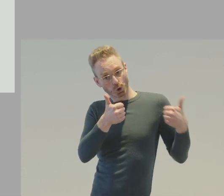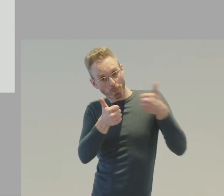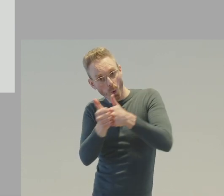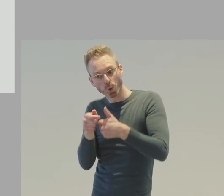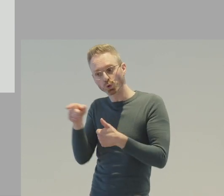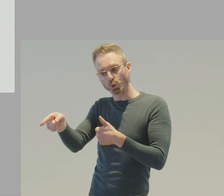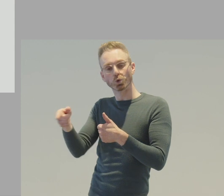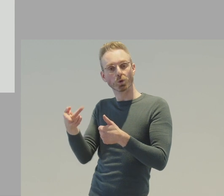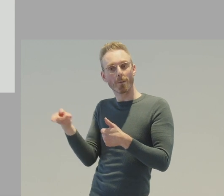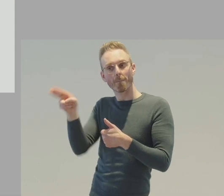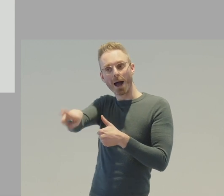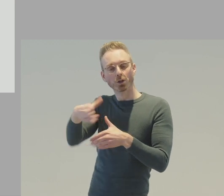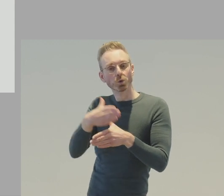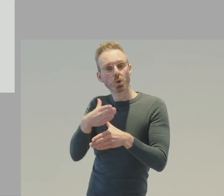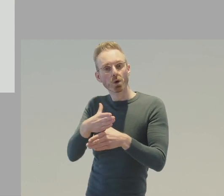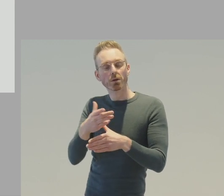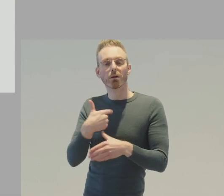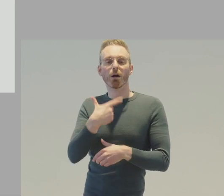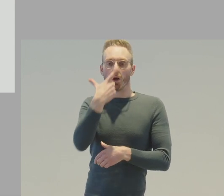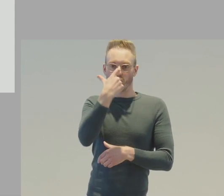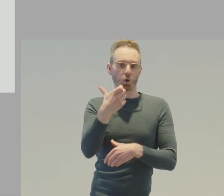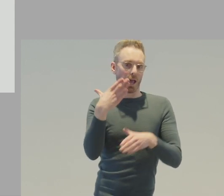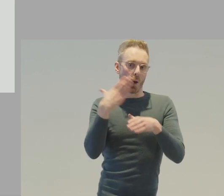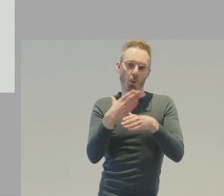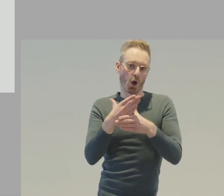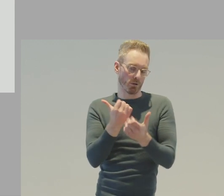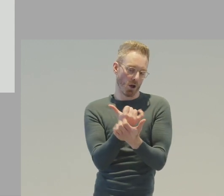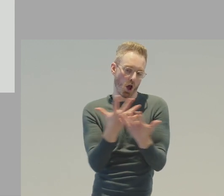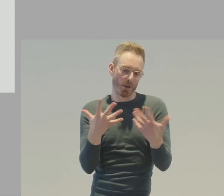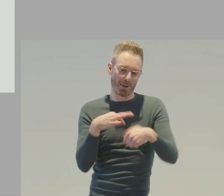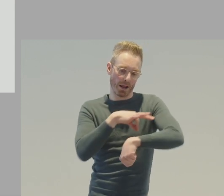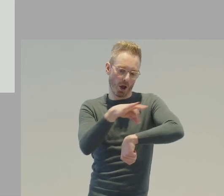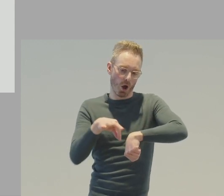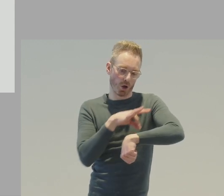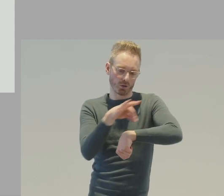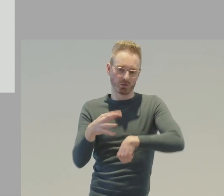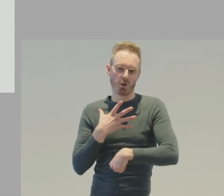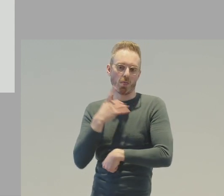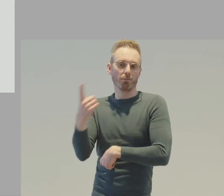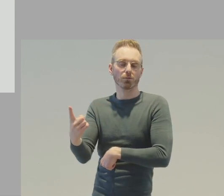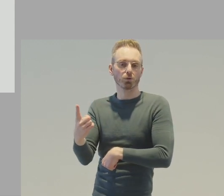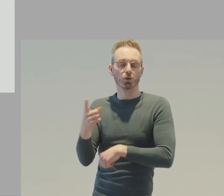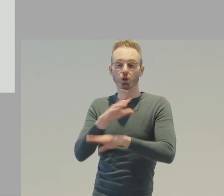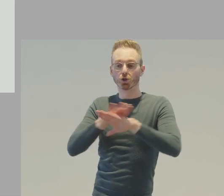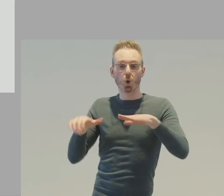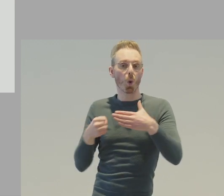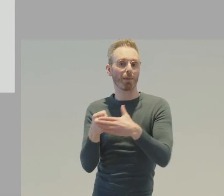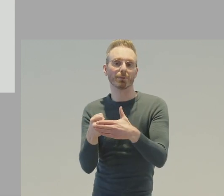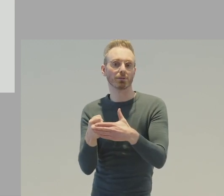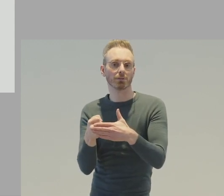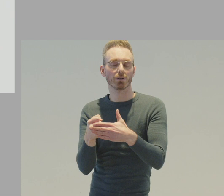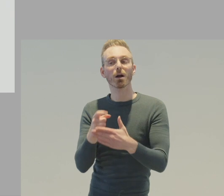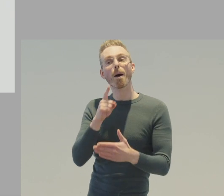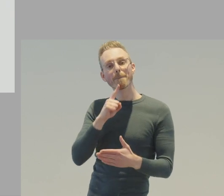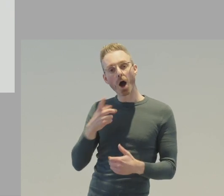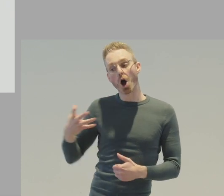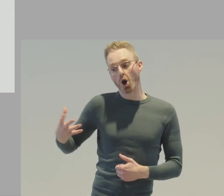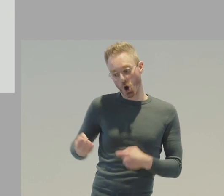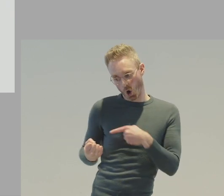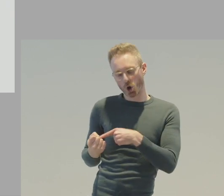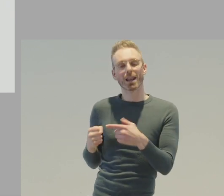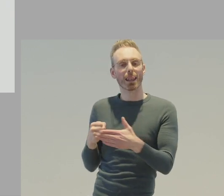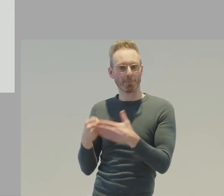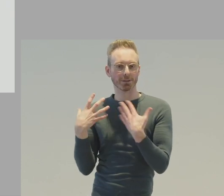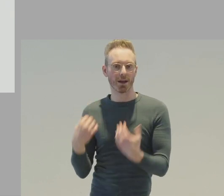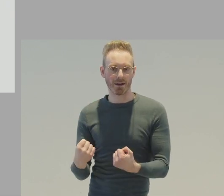no limit to the number of hours you can do. It doesn't really matter, to be honest, because there's still a limit to the amount that you can earn. So